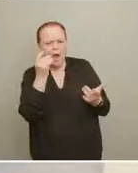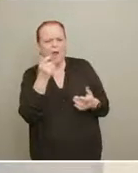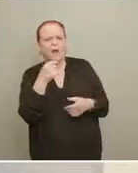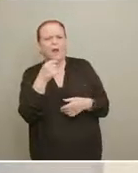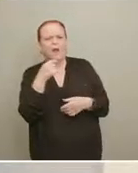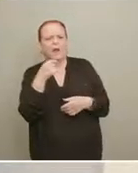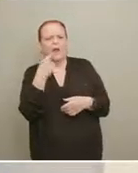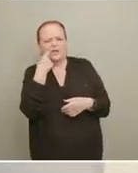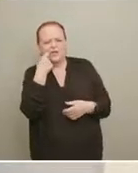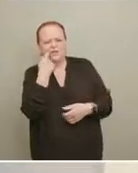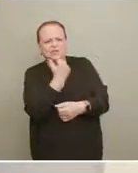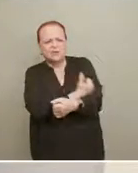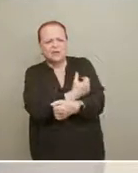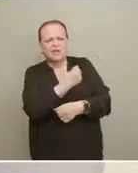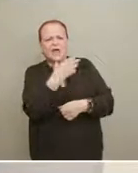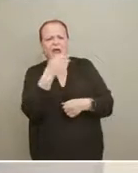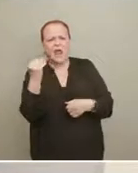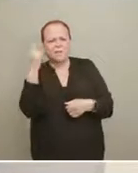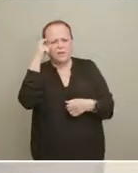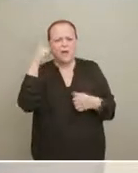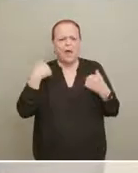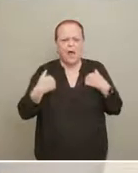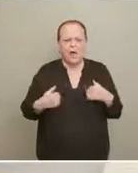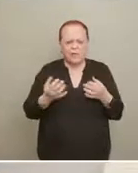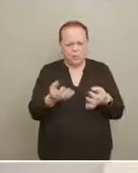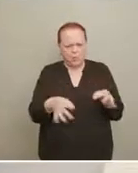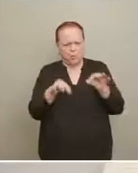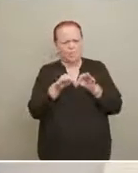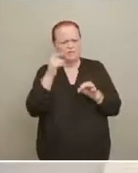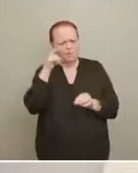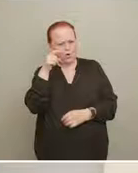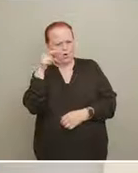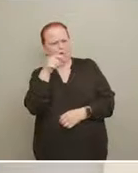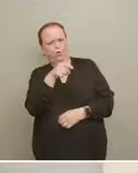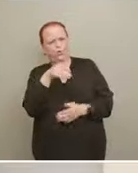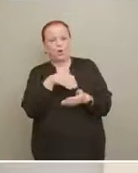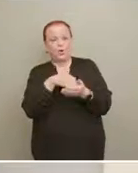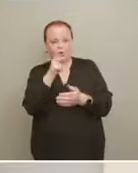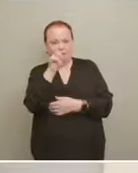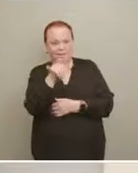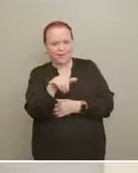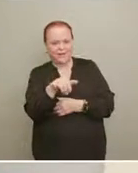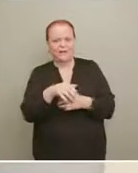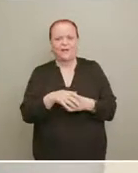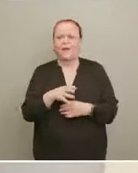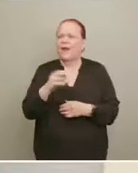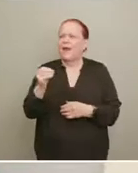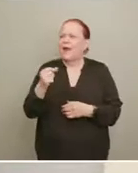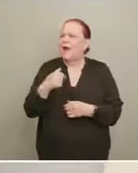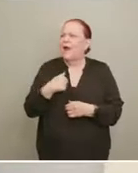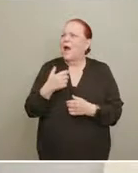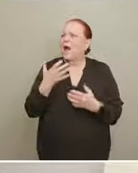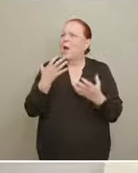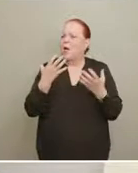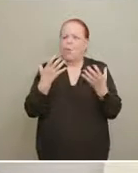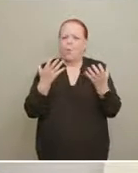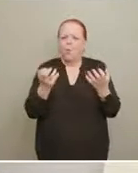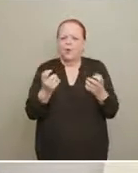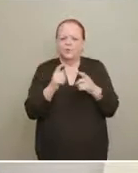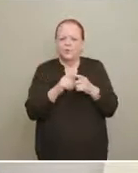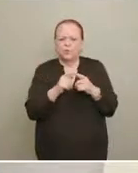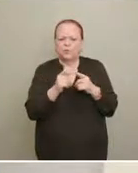mental health services are so important to you. And, you know, my work has been to really root out